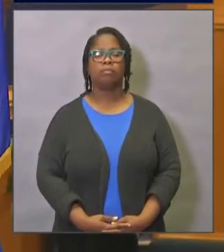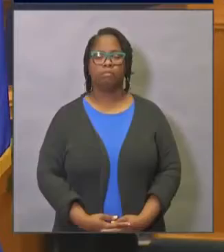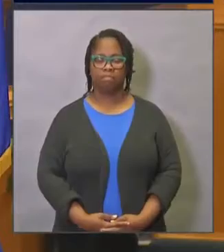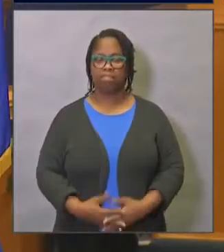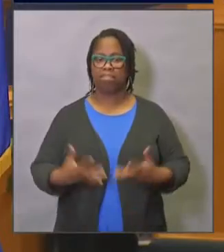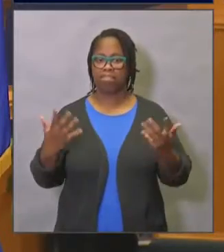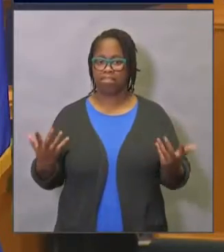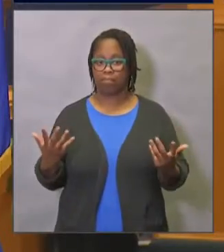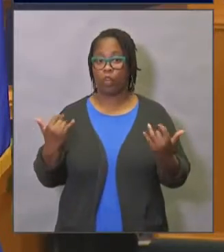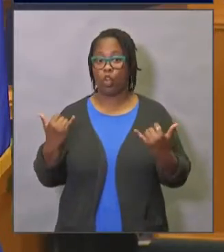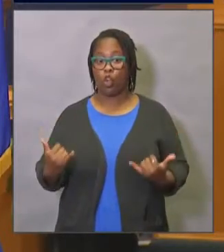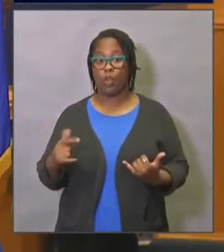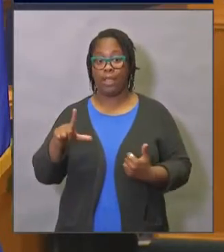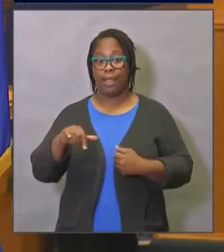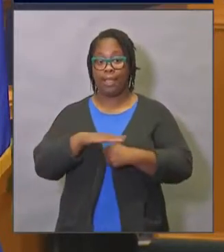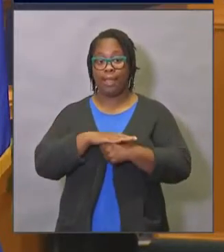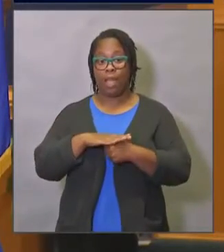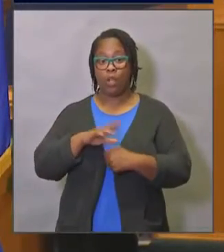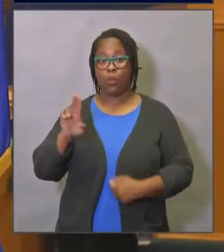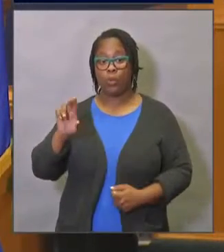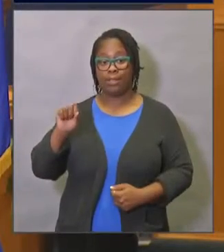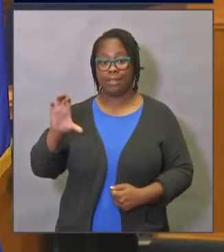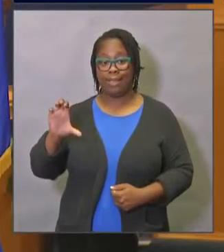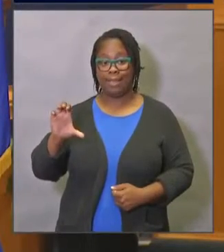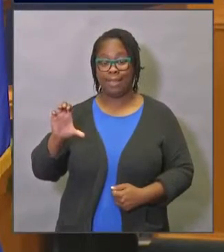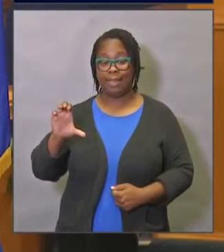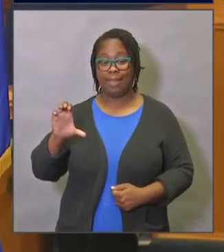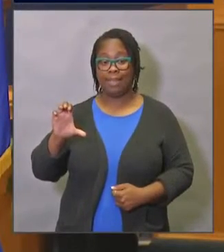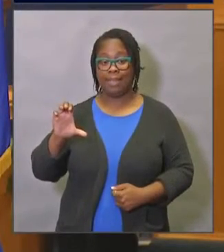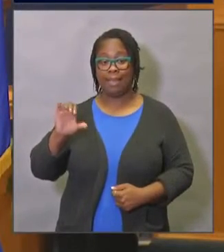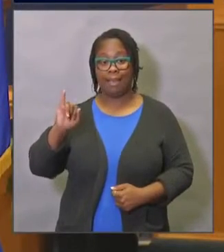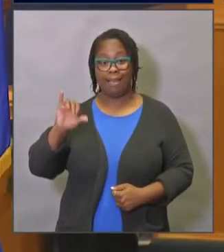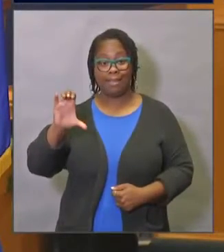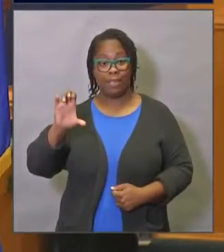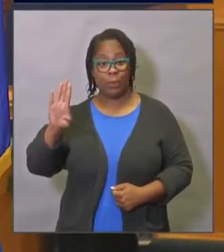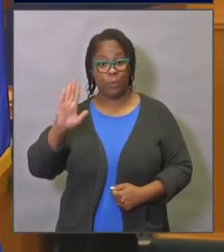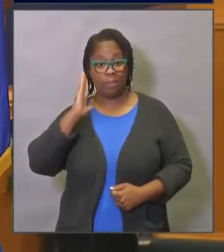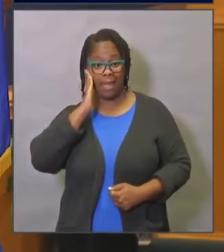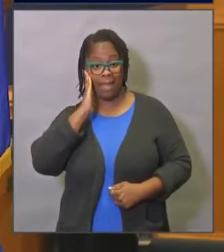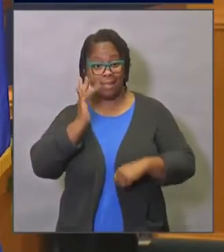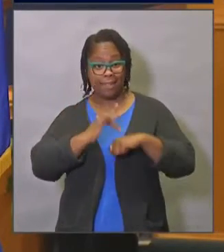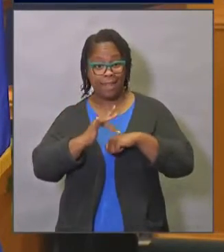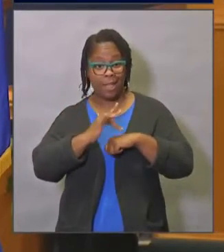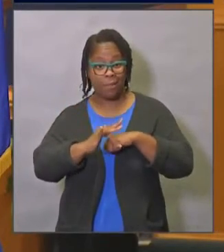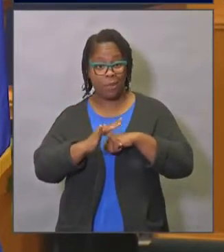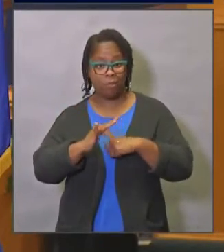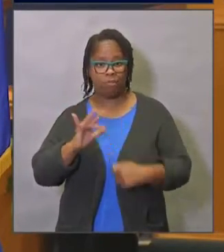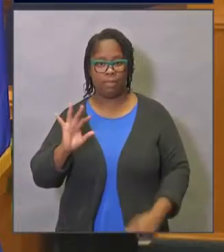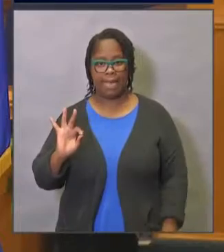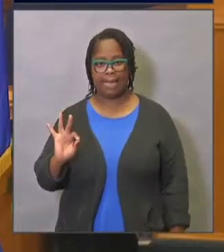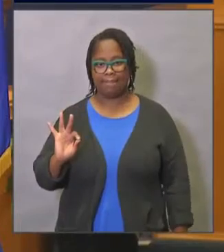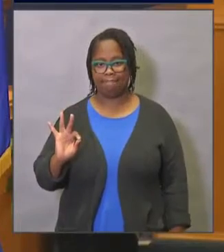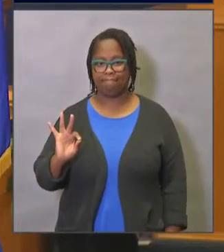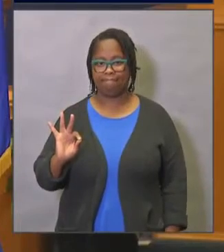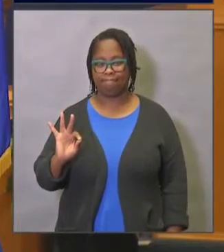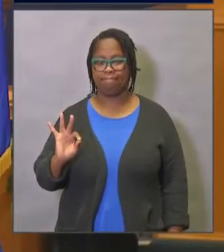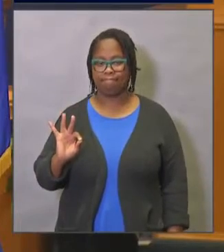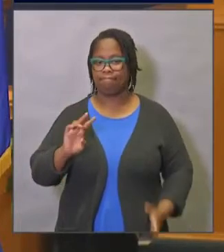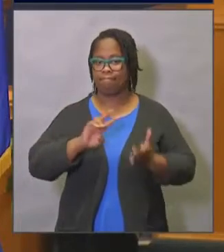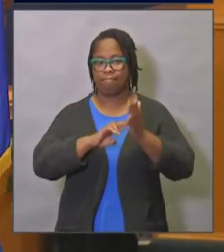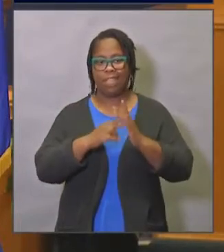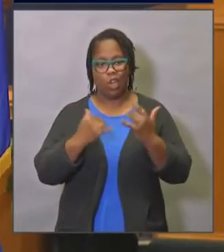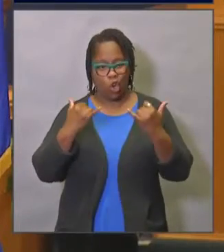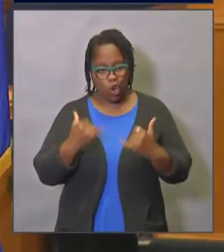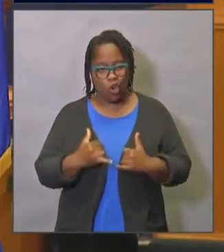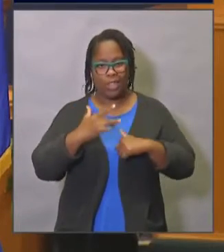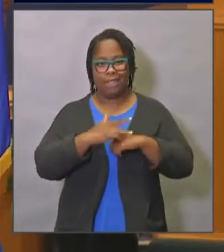So currently at LA County USC, there are 9 open intensive care unit beds. Again, that means those beds that are currently